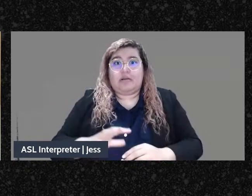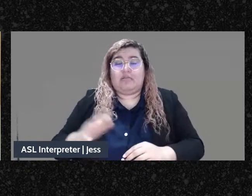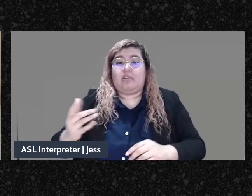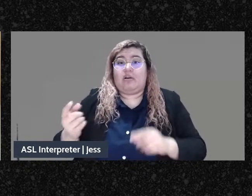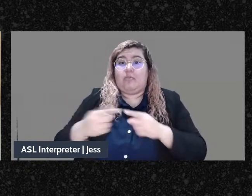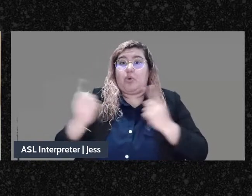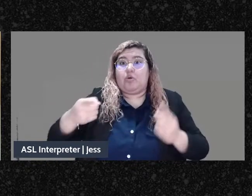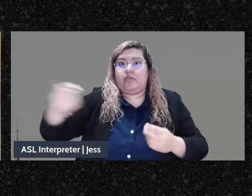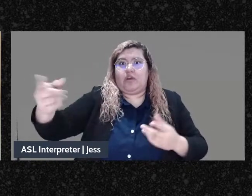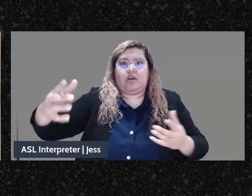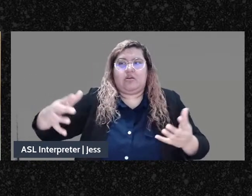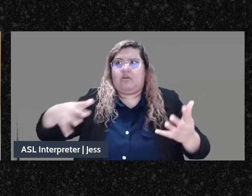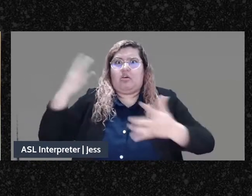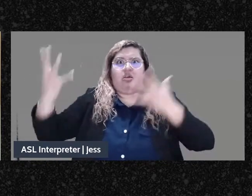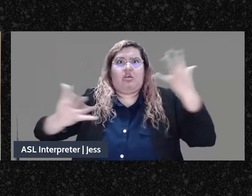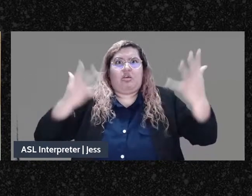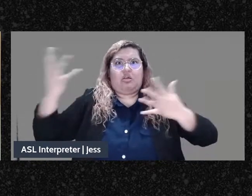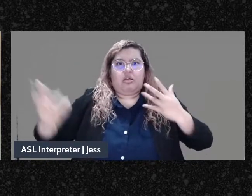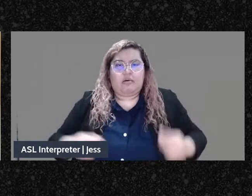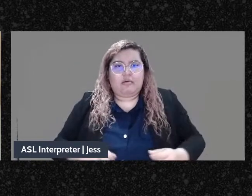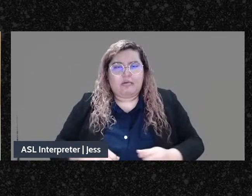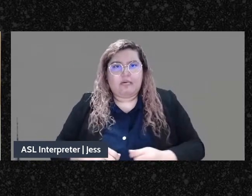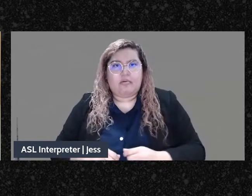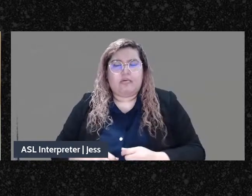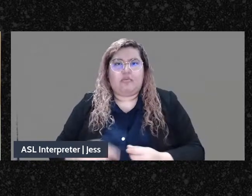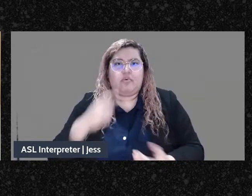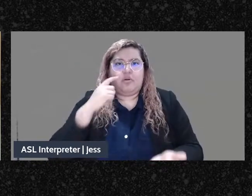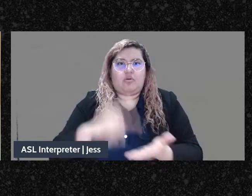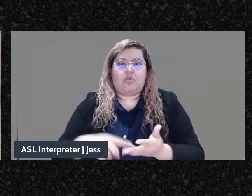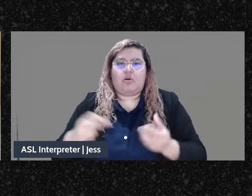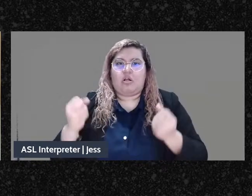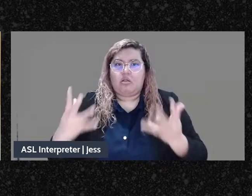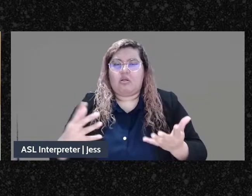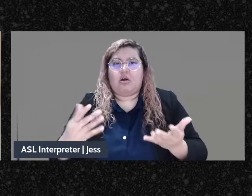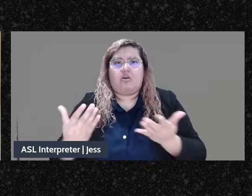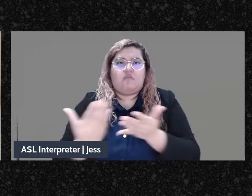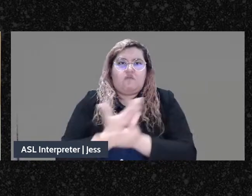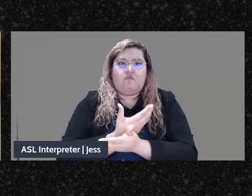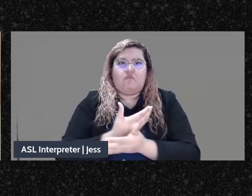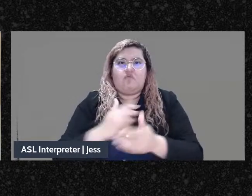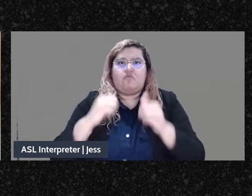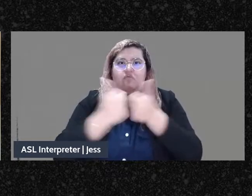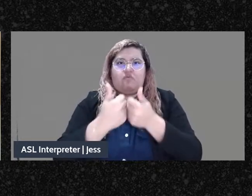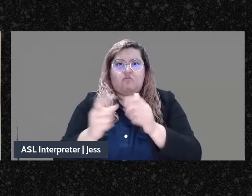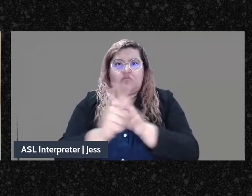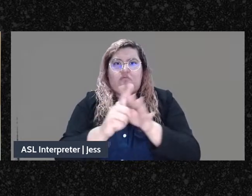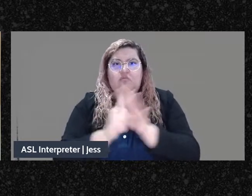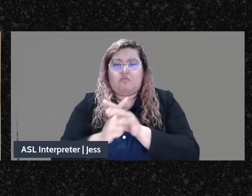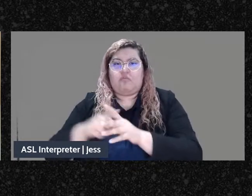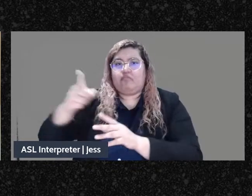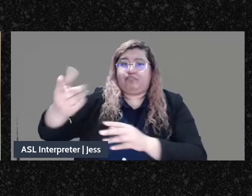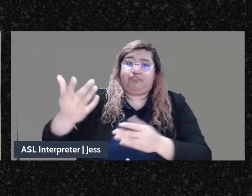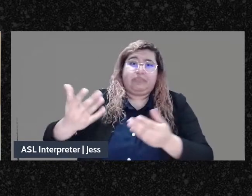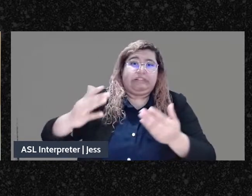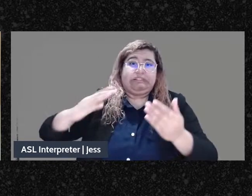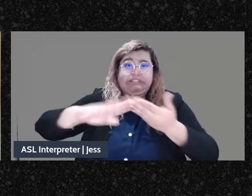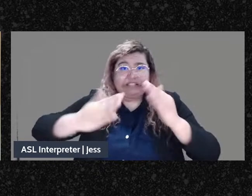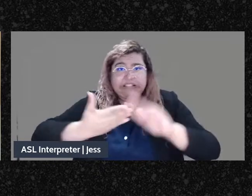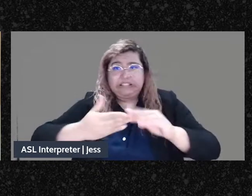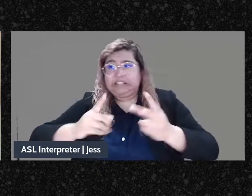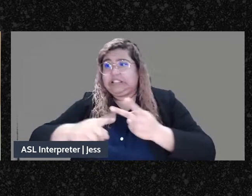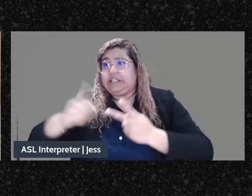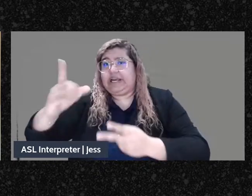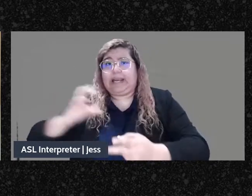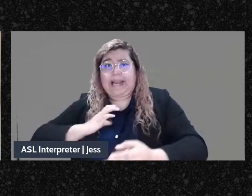the emergence of a lot of new promises from city and county councils to